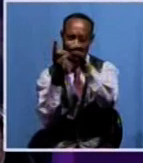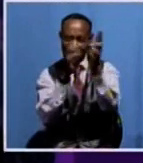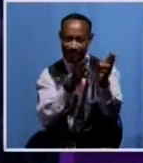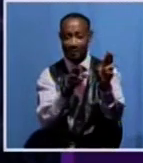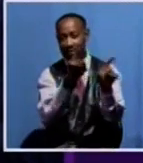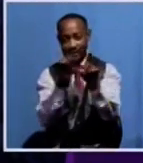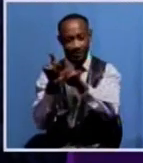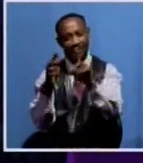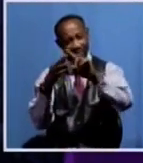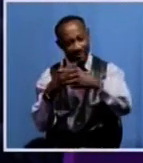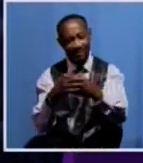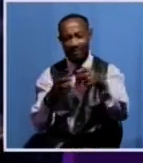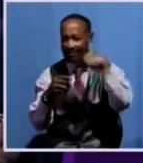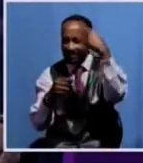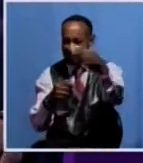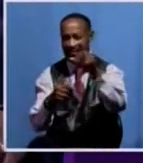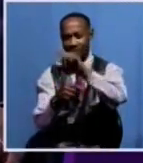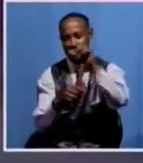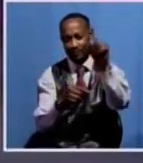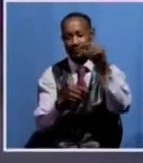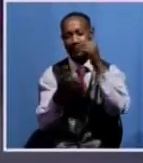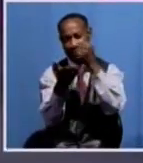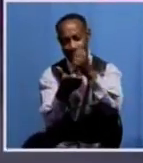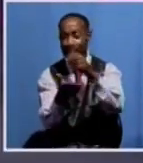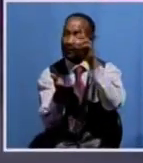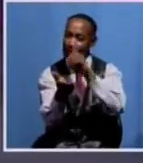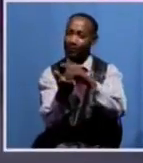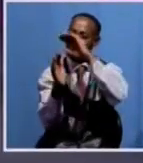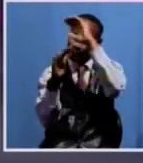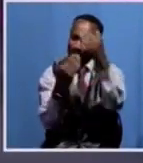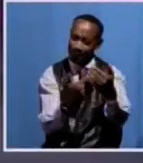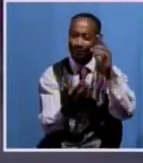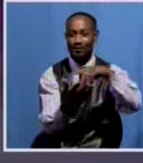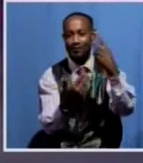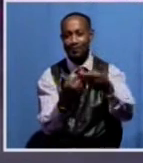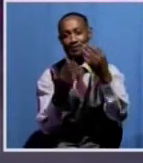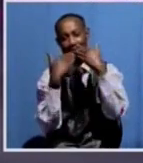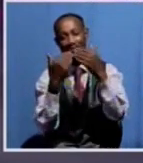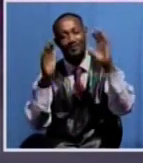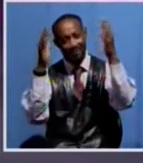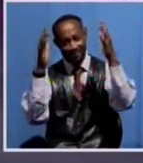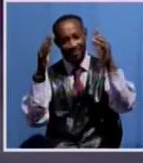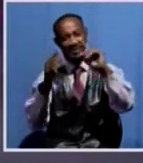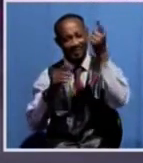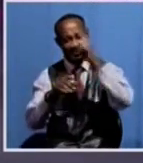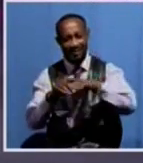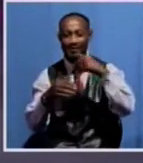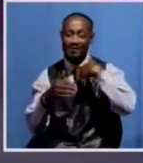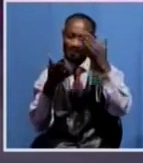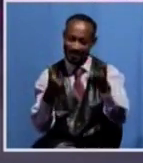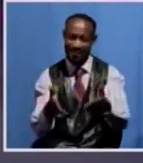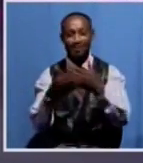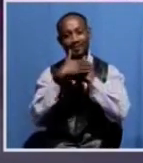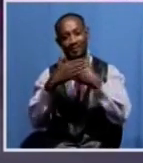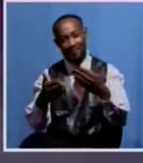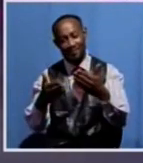we interrogate the 2020 national budget. Doc, welcome to the program. Thank you. Congratulations. It's the first time we're hosting you on Sunday Interview since